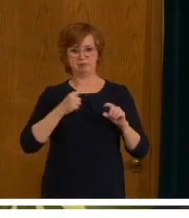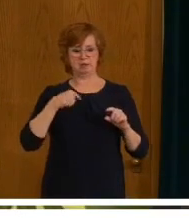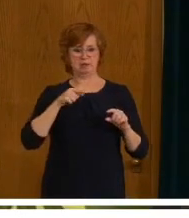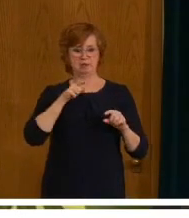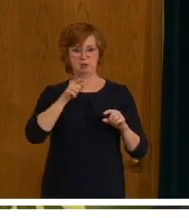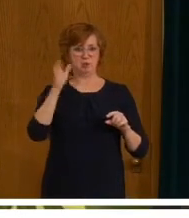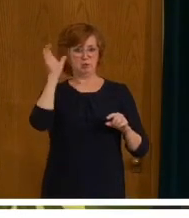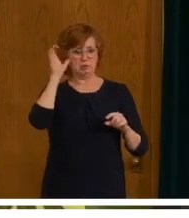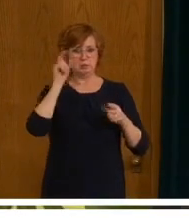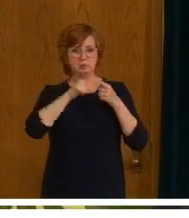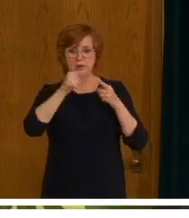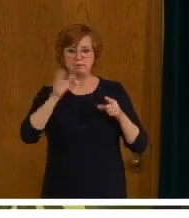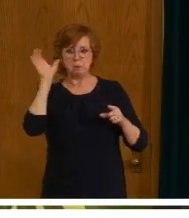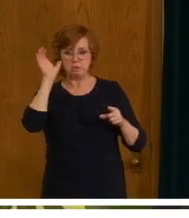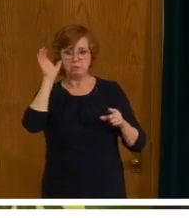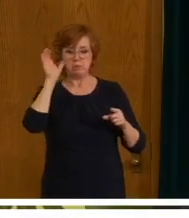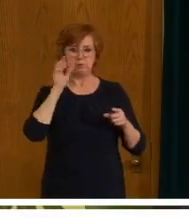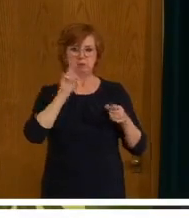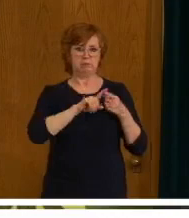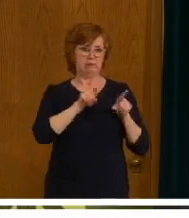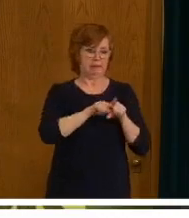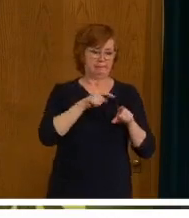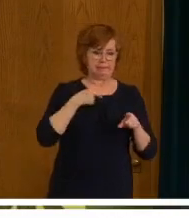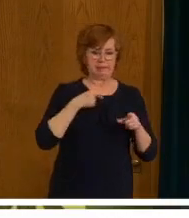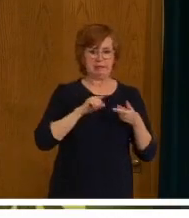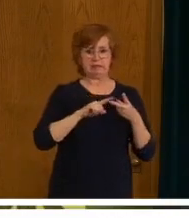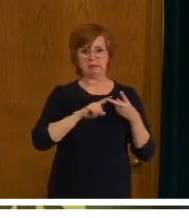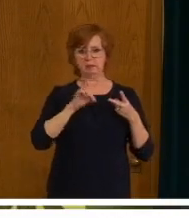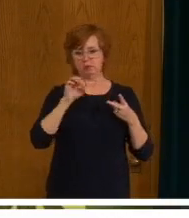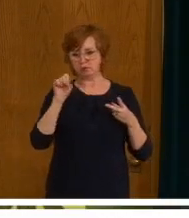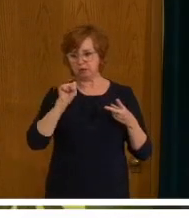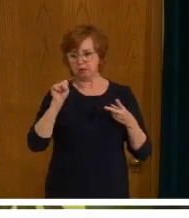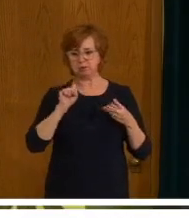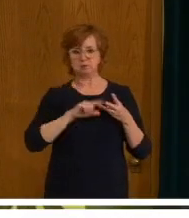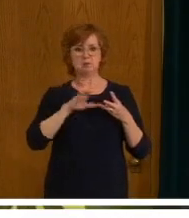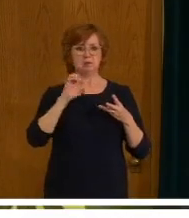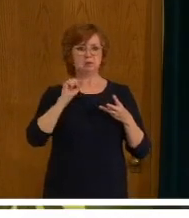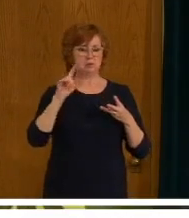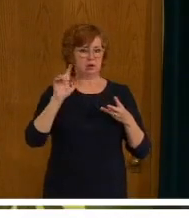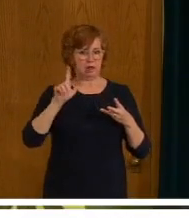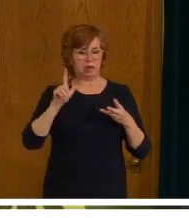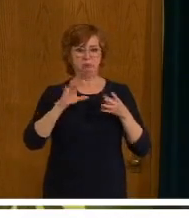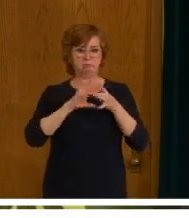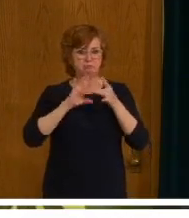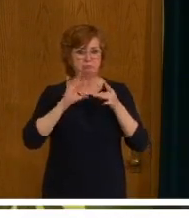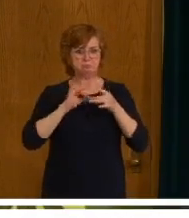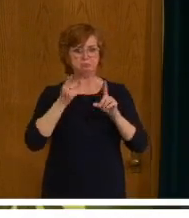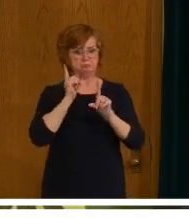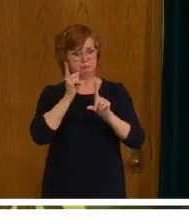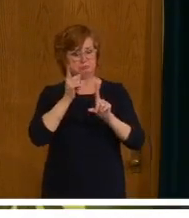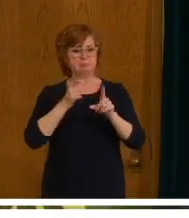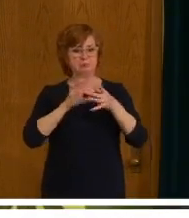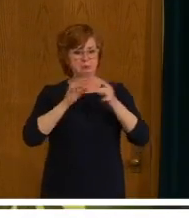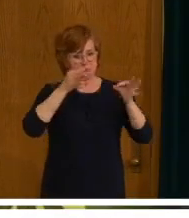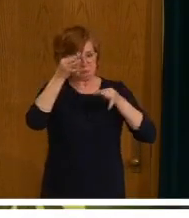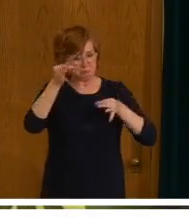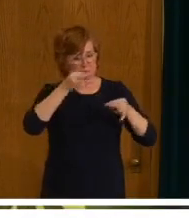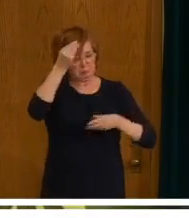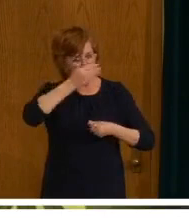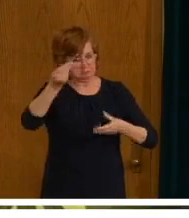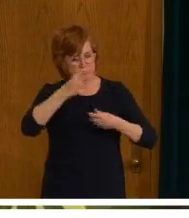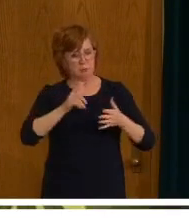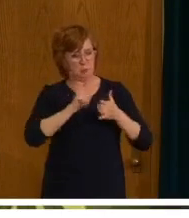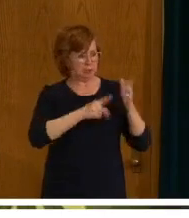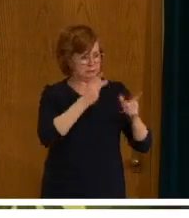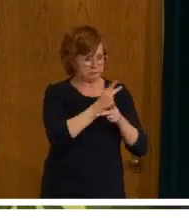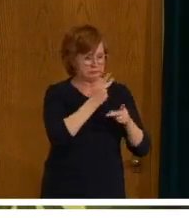to government officials like ourselves, myself, Dr. Shahab, Scott Livingston, on what's safe to do and what may not be safe